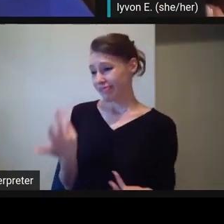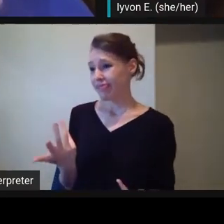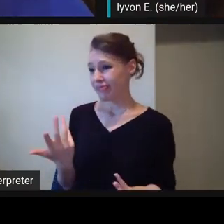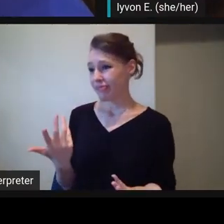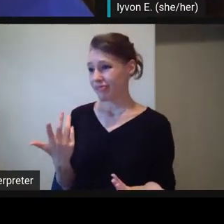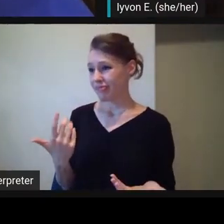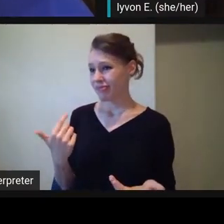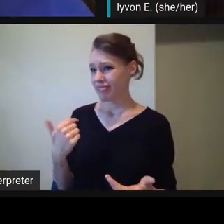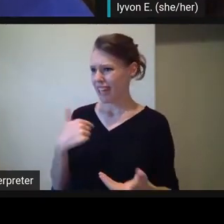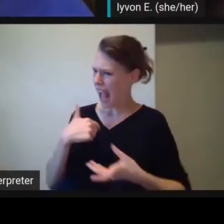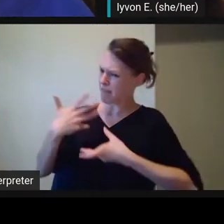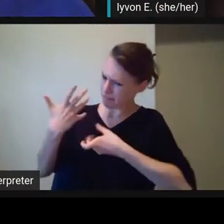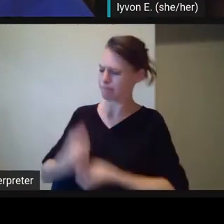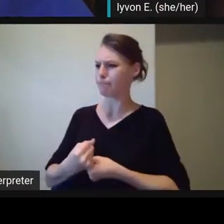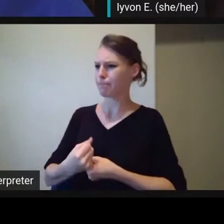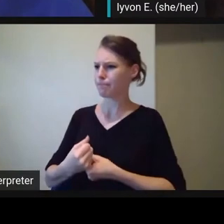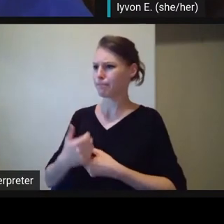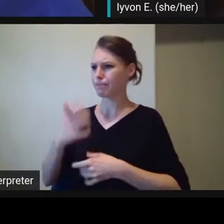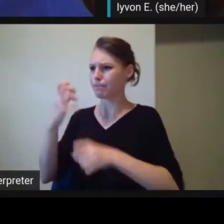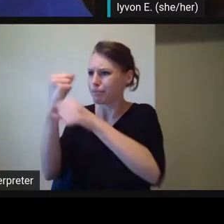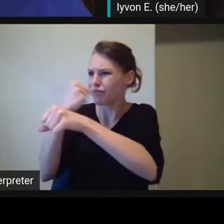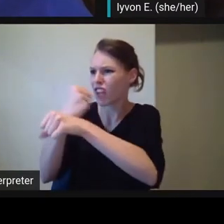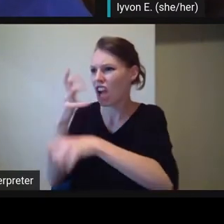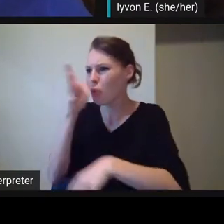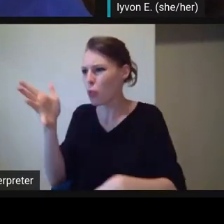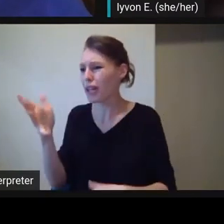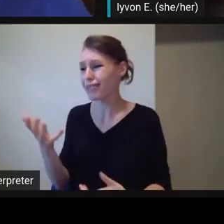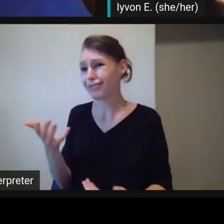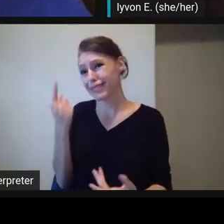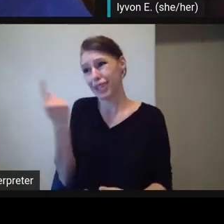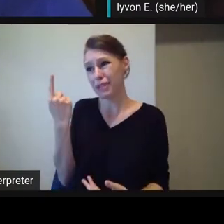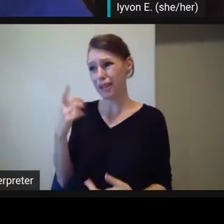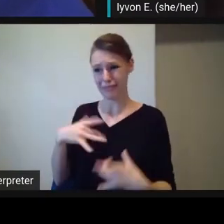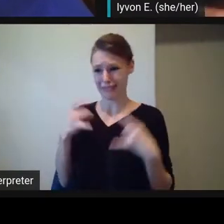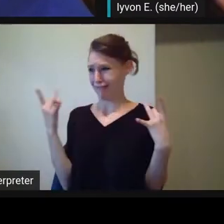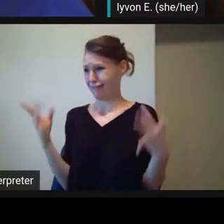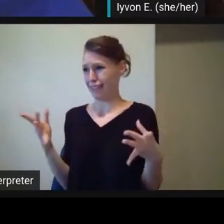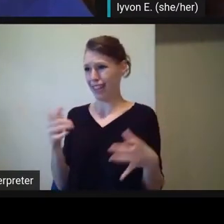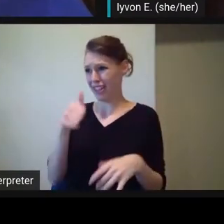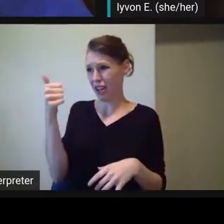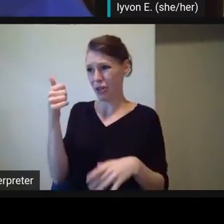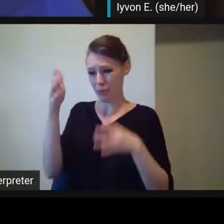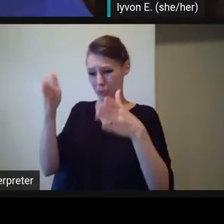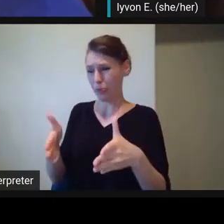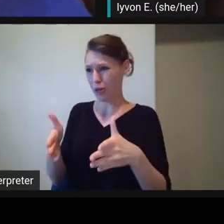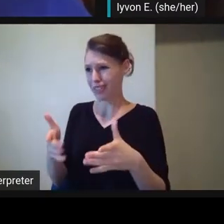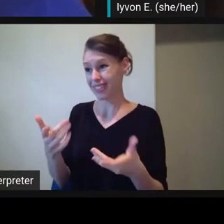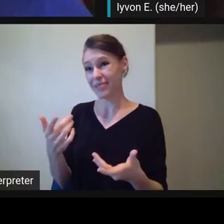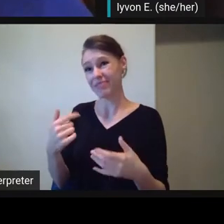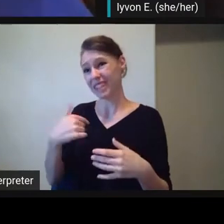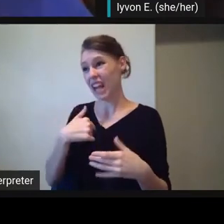and fight for the thing. And like, sometimes you don't like your other person. Sometimes you want a break. And I also take breaks from